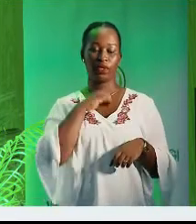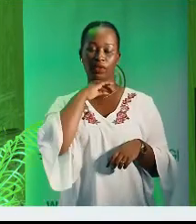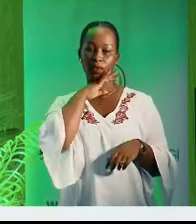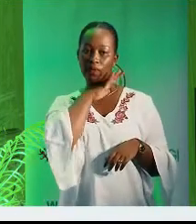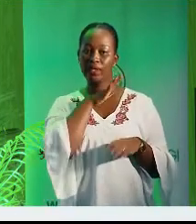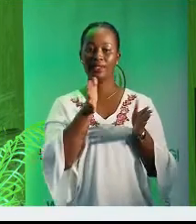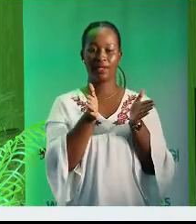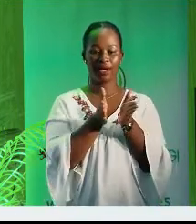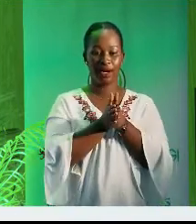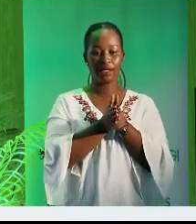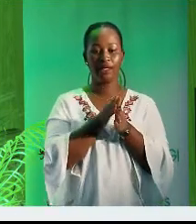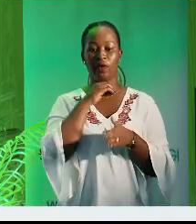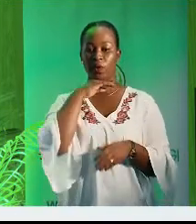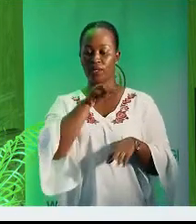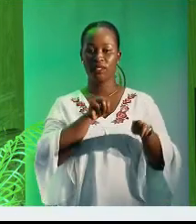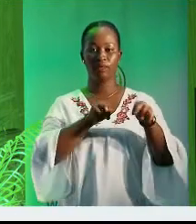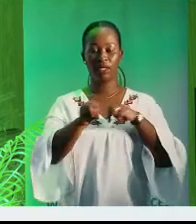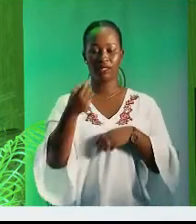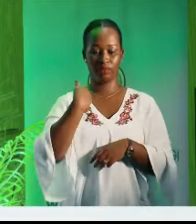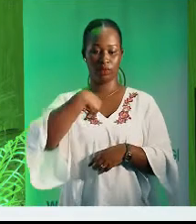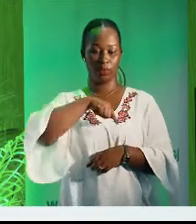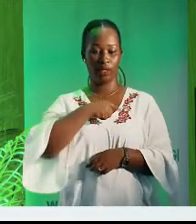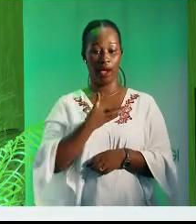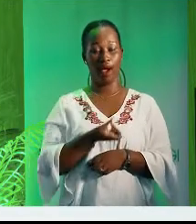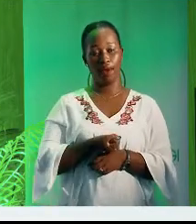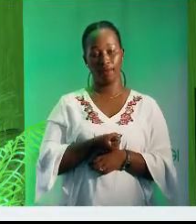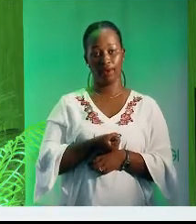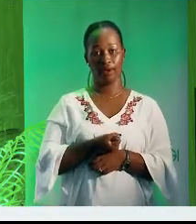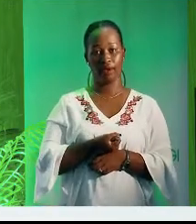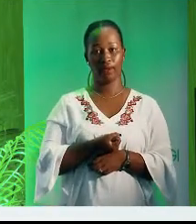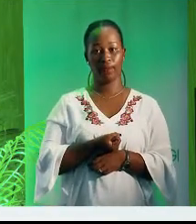waste management that we are facing at